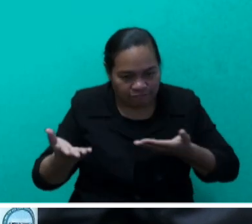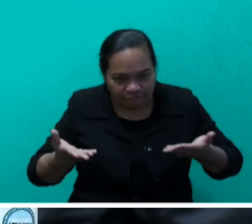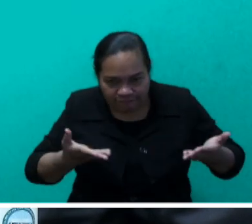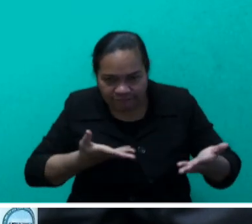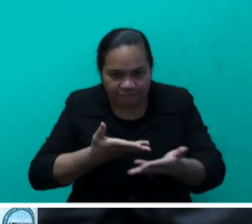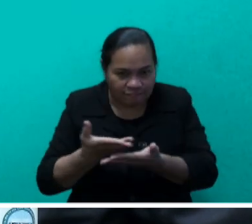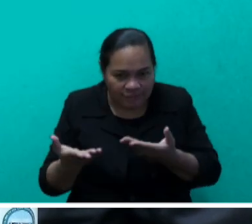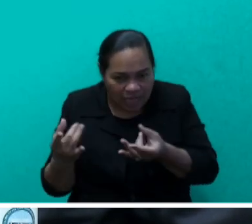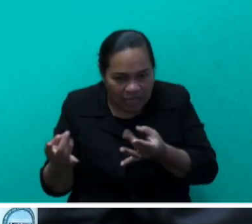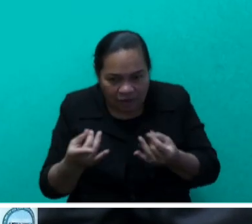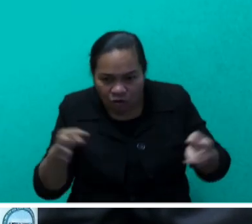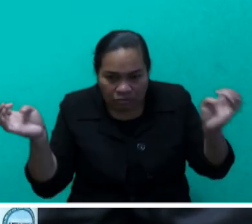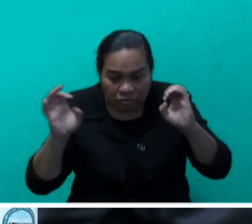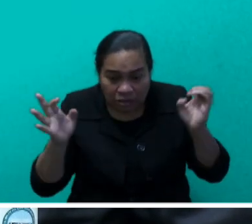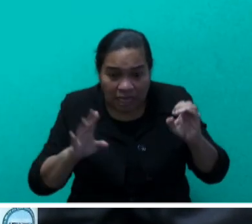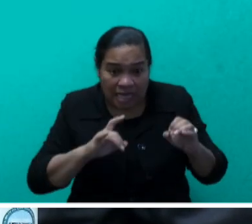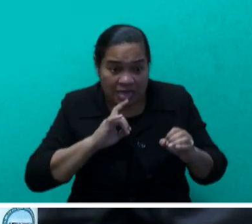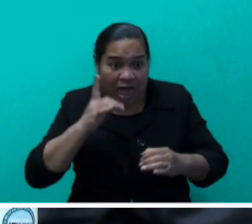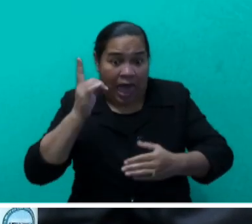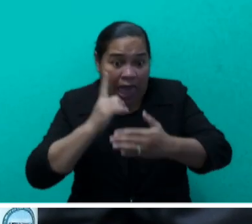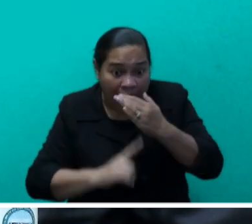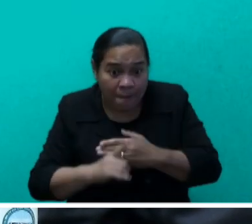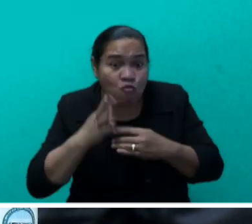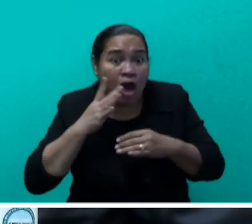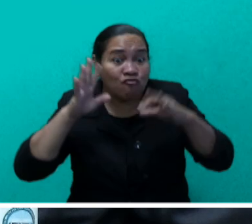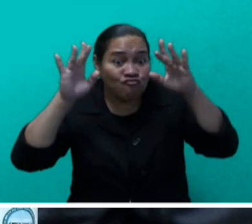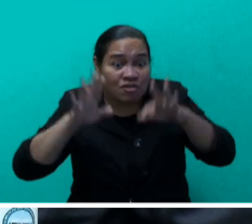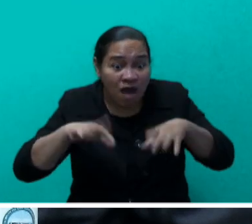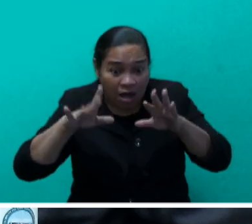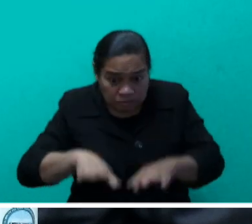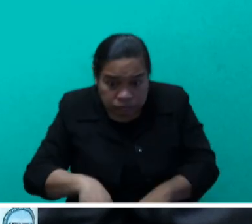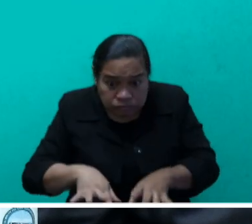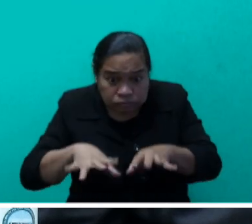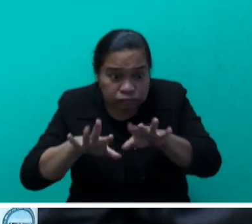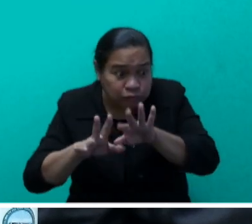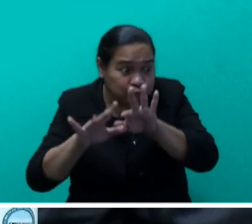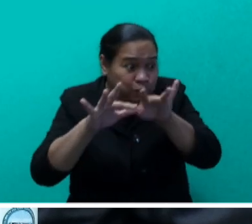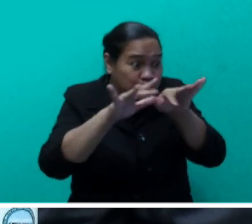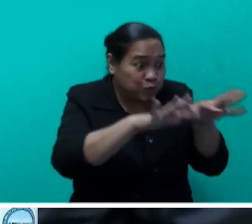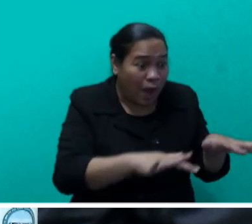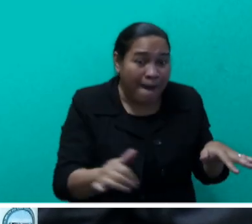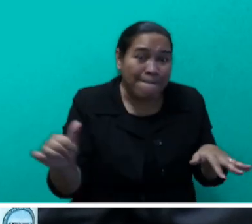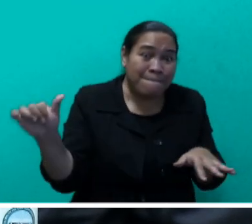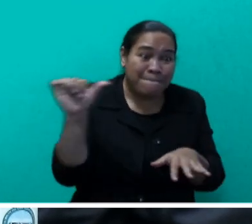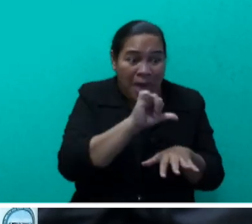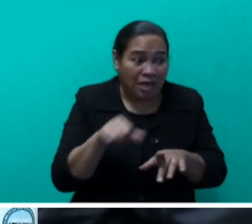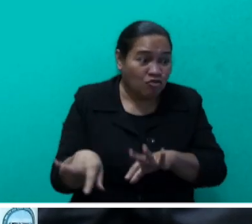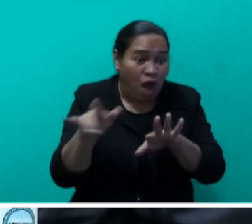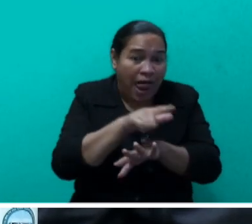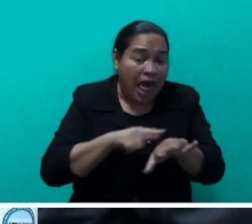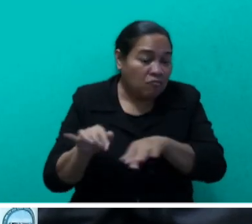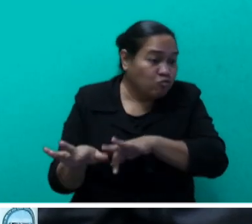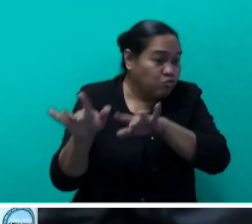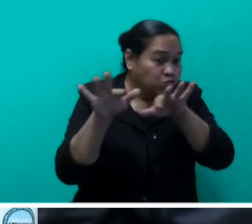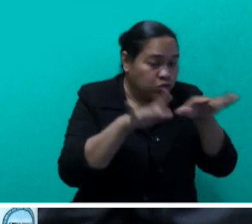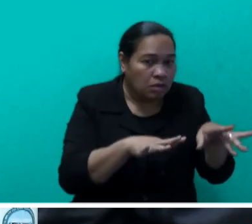notifies residents living in low-lying areas when rivers reach dangerous levels. This allows people to take